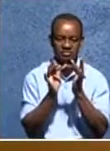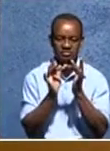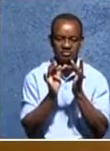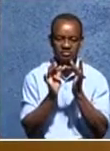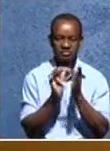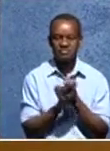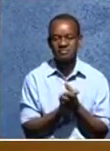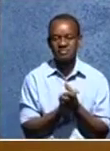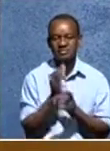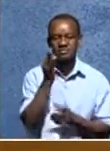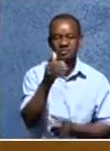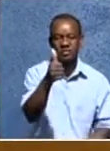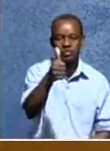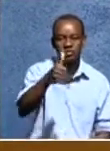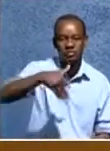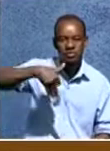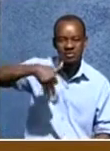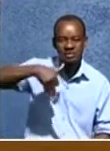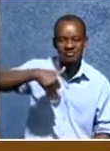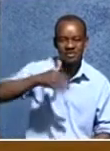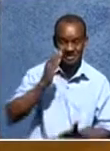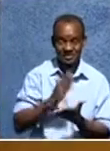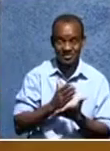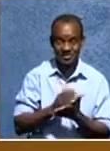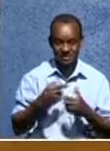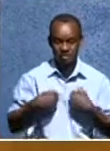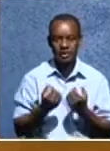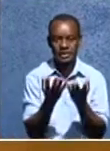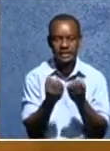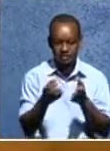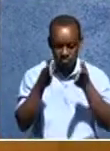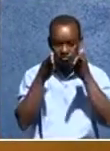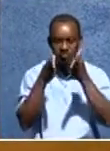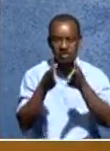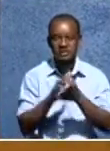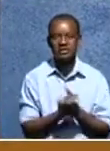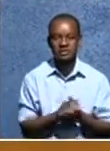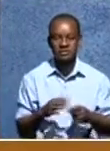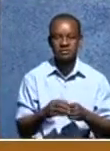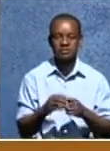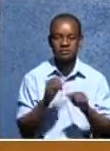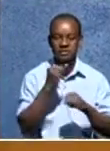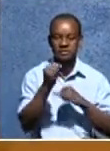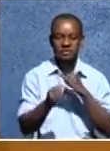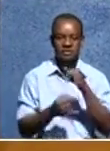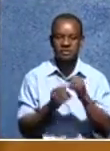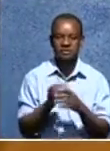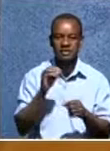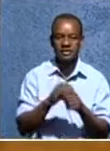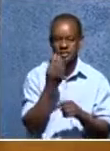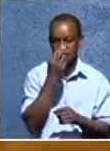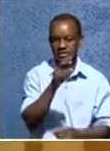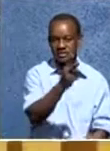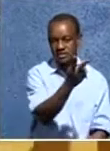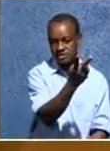future in Namibia. And this is really what we need to focus on, especially in relation to Vision 2030 goals. So